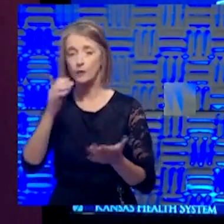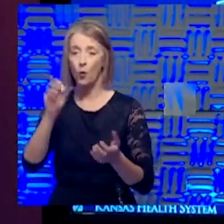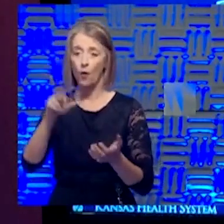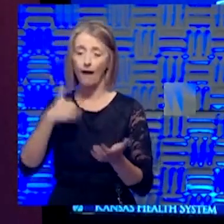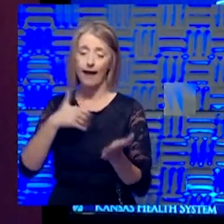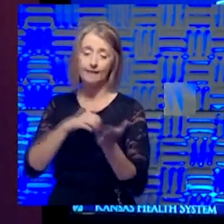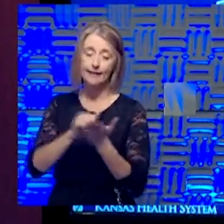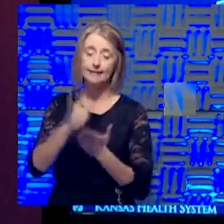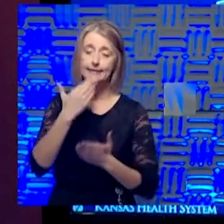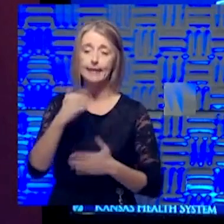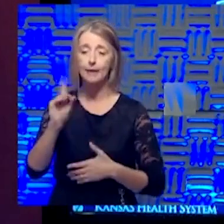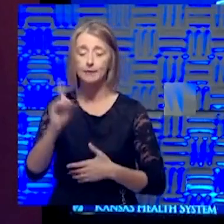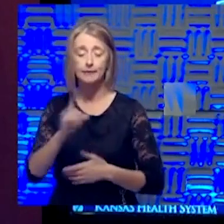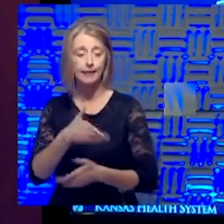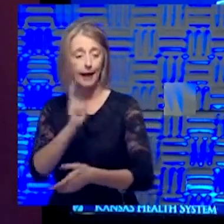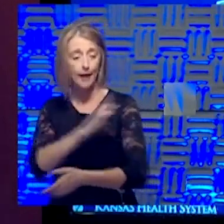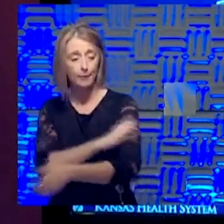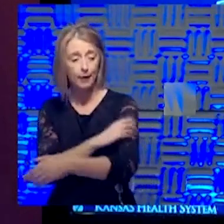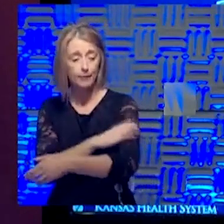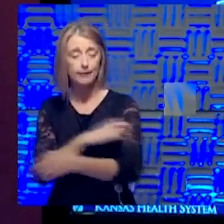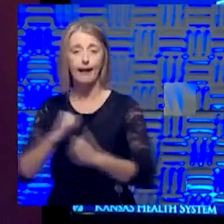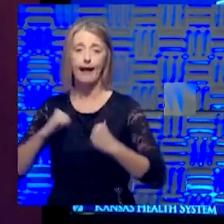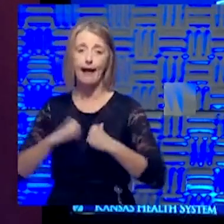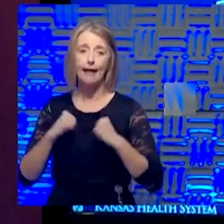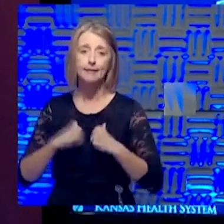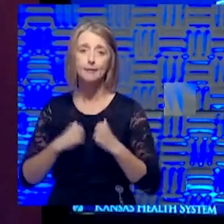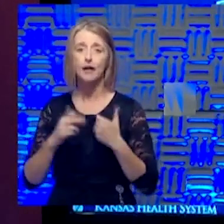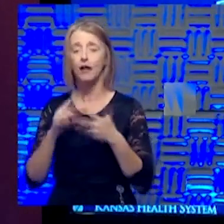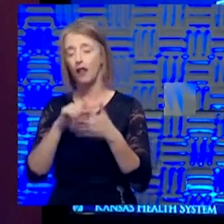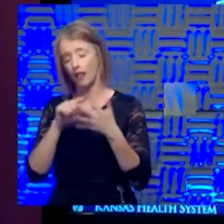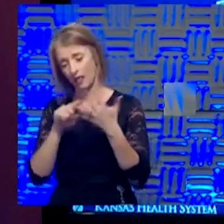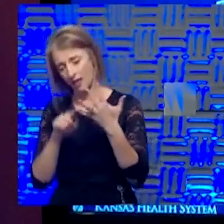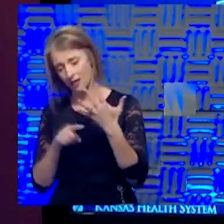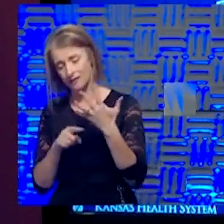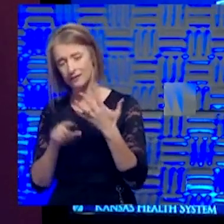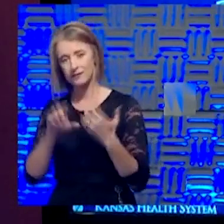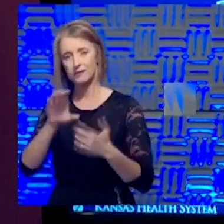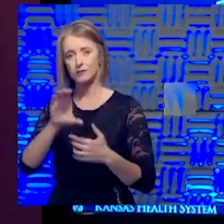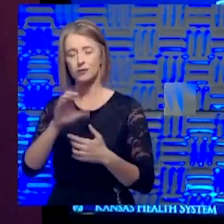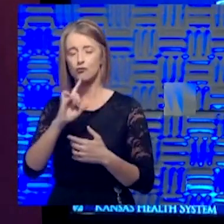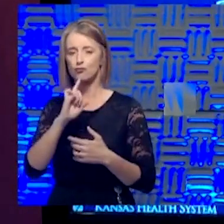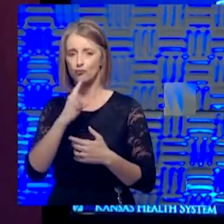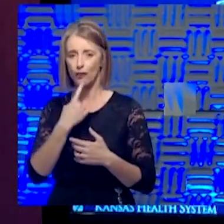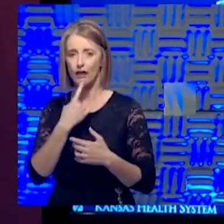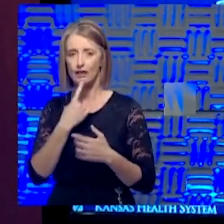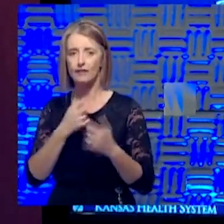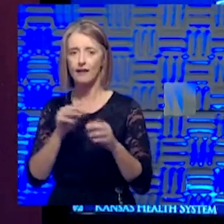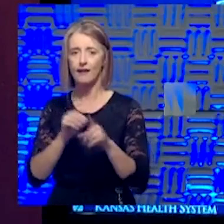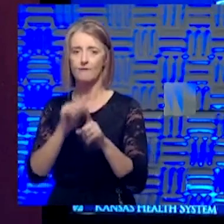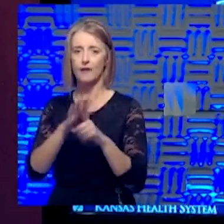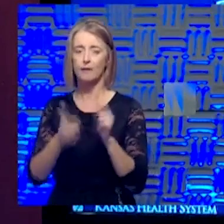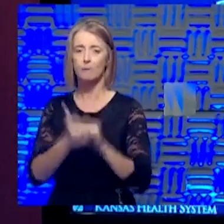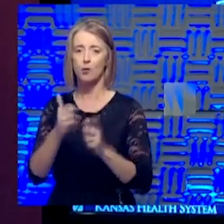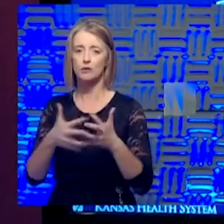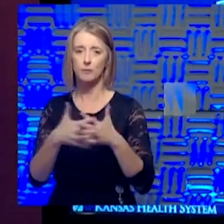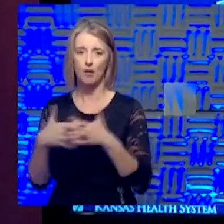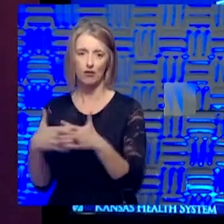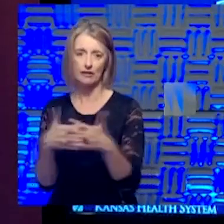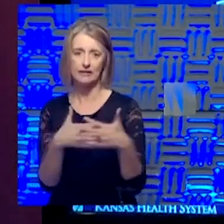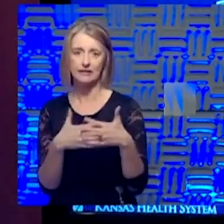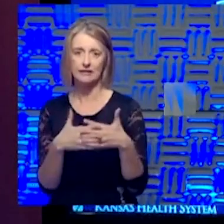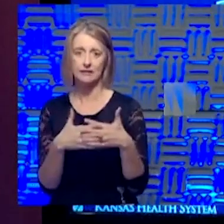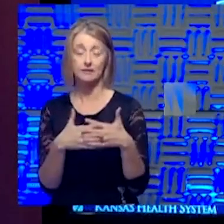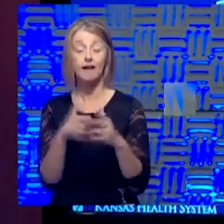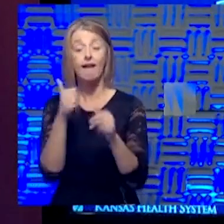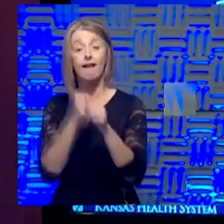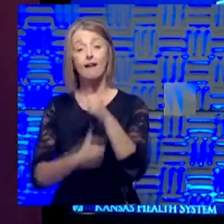or diabetes, or high blood pressure, or asthma, or emphysema, or any of those kind of chronic things that affect most Americans. What we know is that